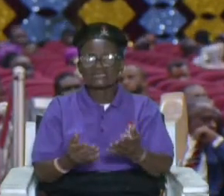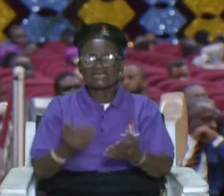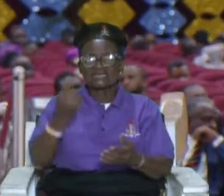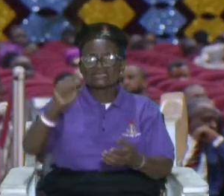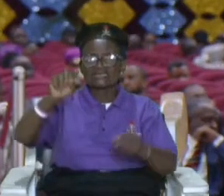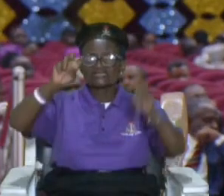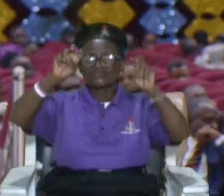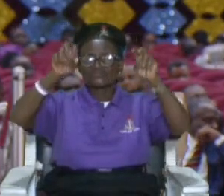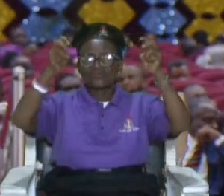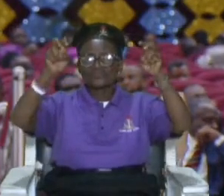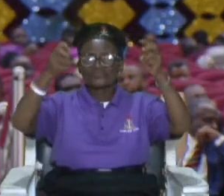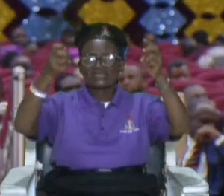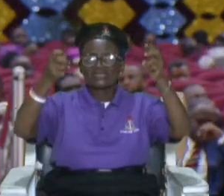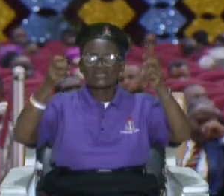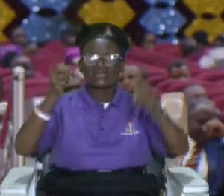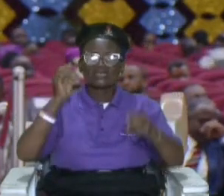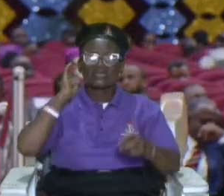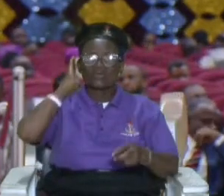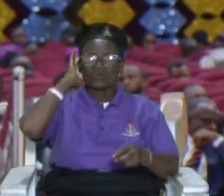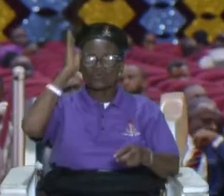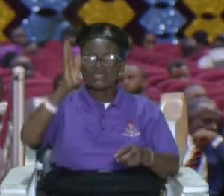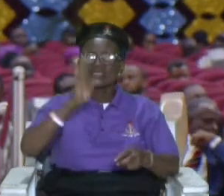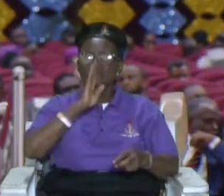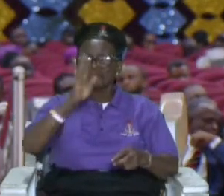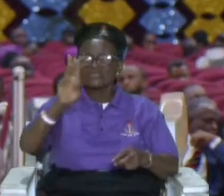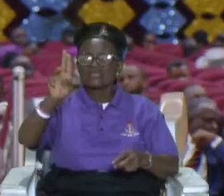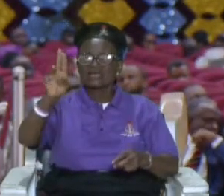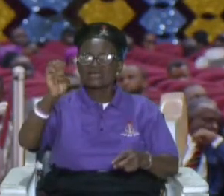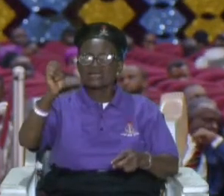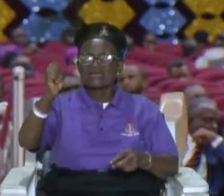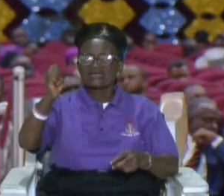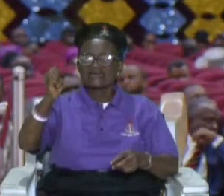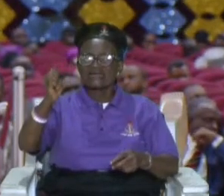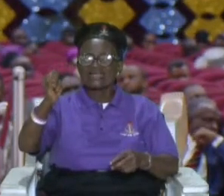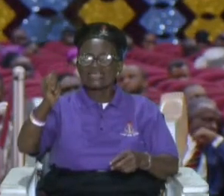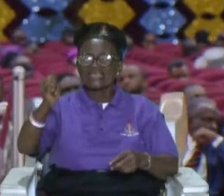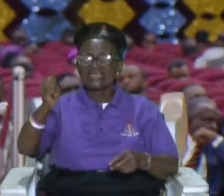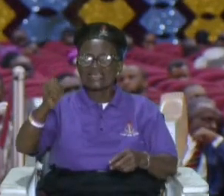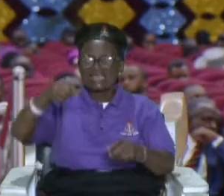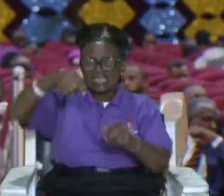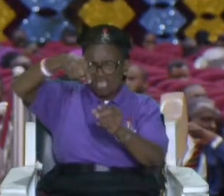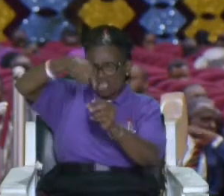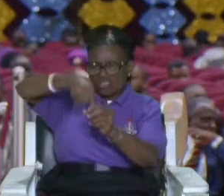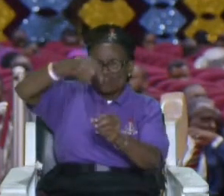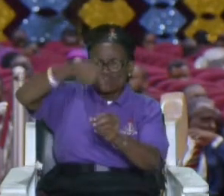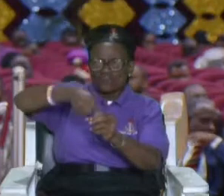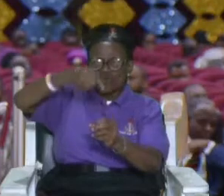going to be refuel your fire.